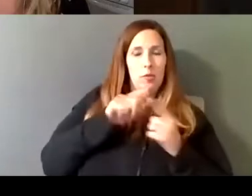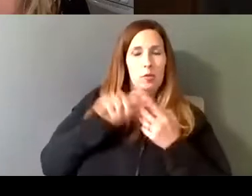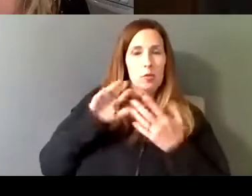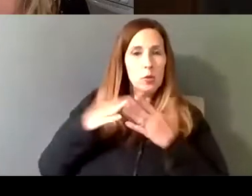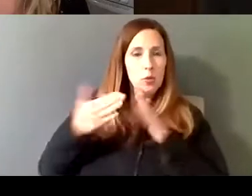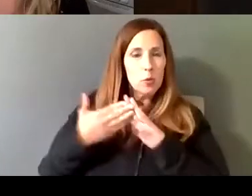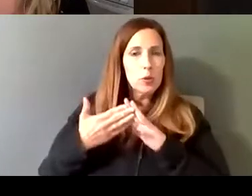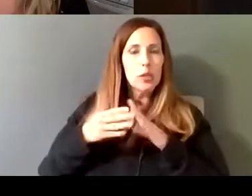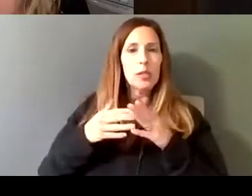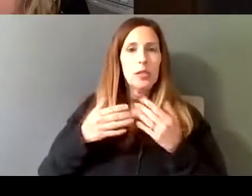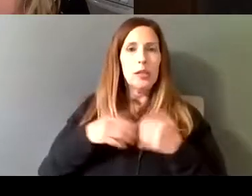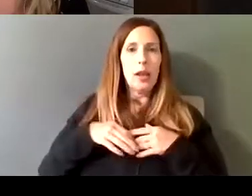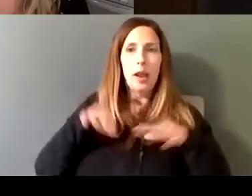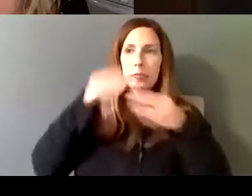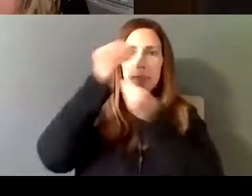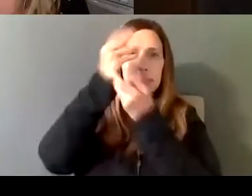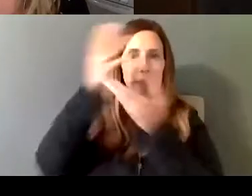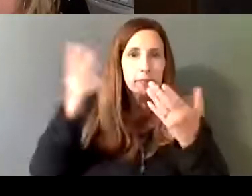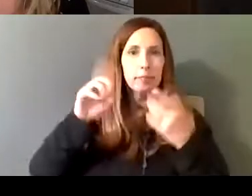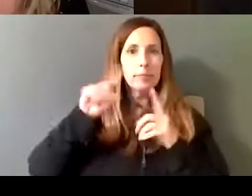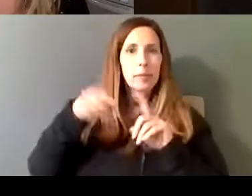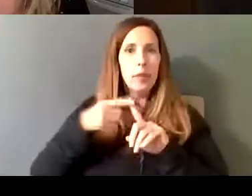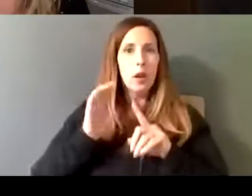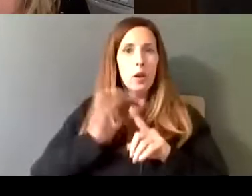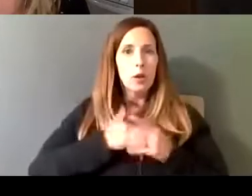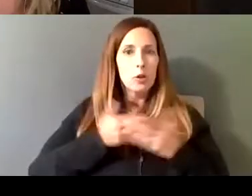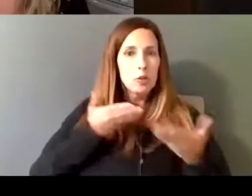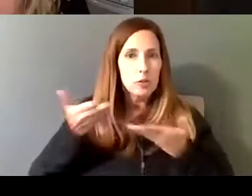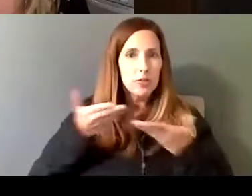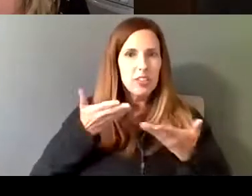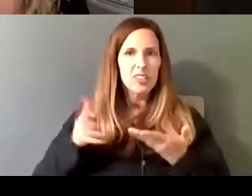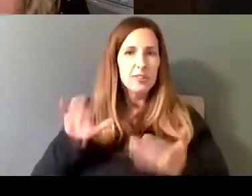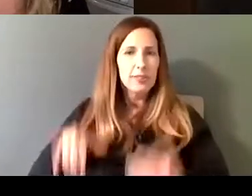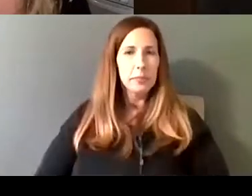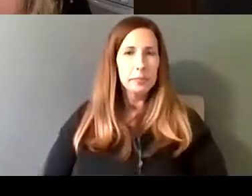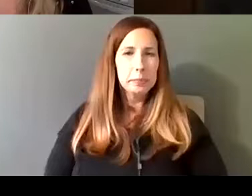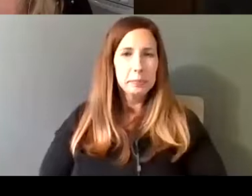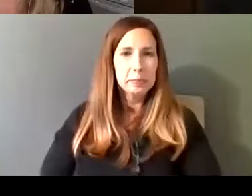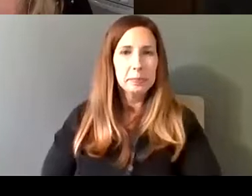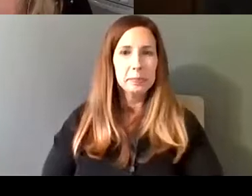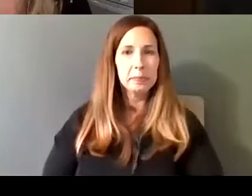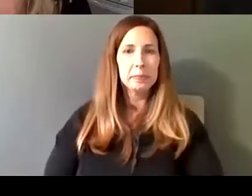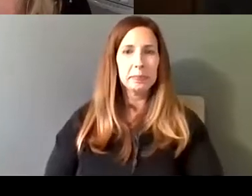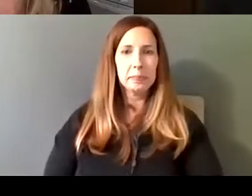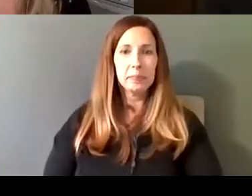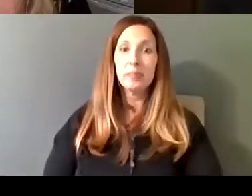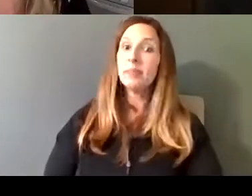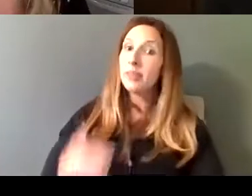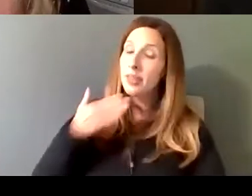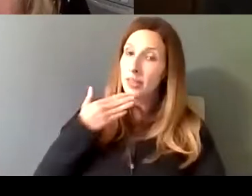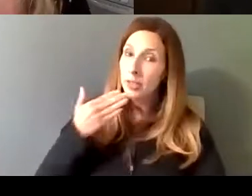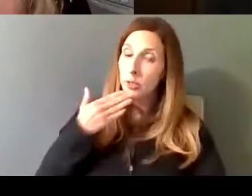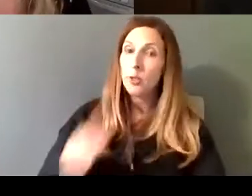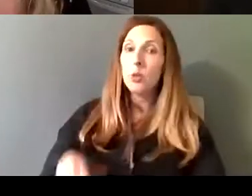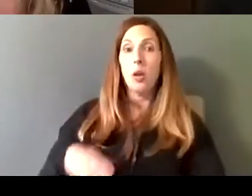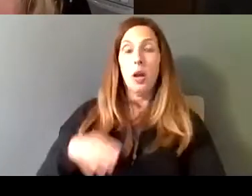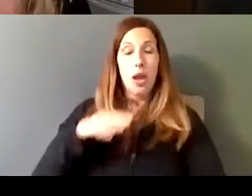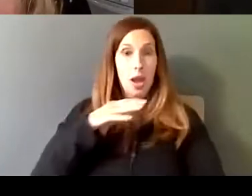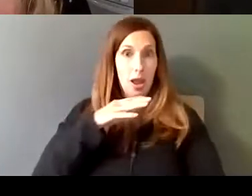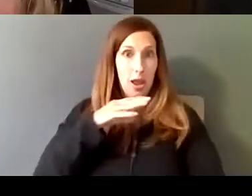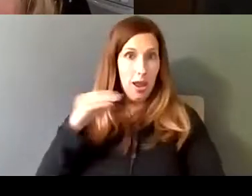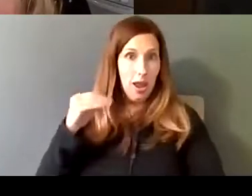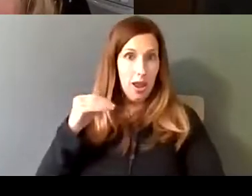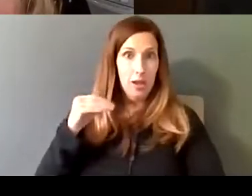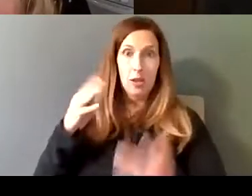and getting the word out about our services and things like that. So. Thank you. And let me just say thank